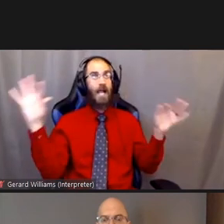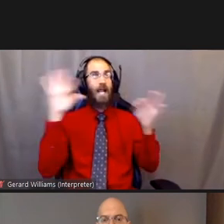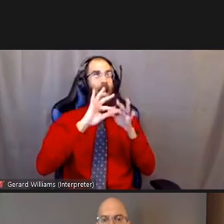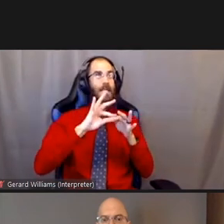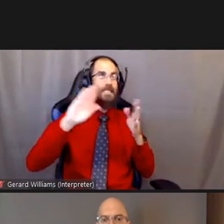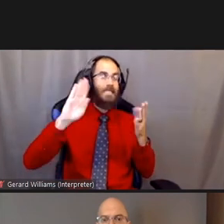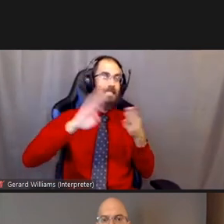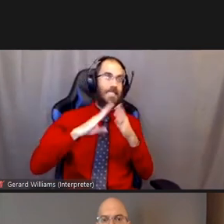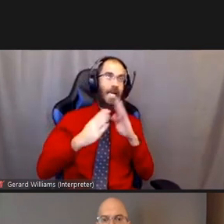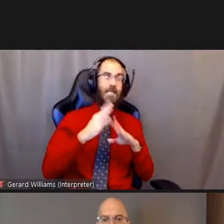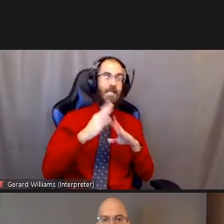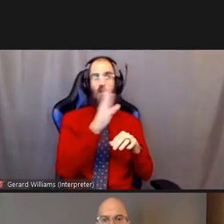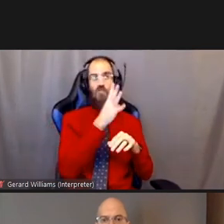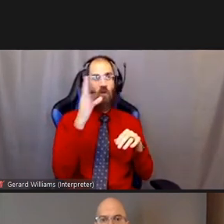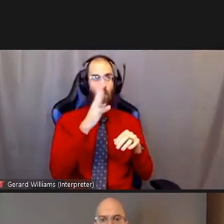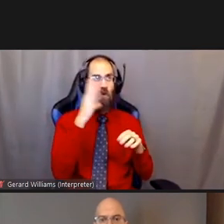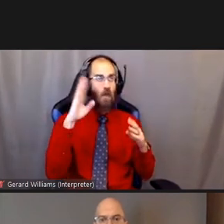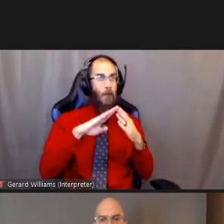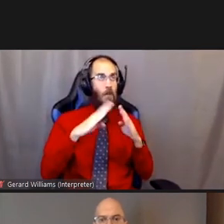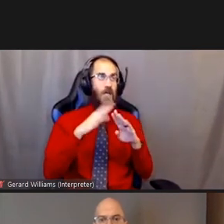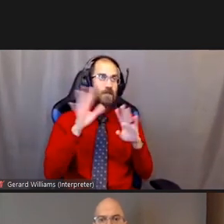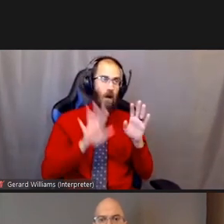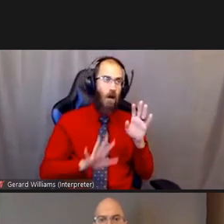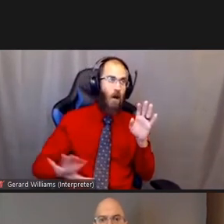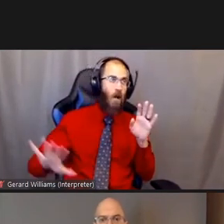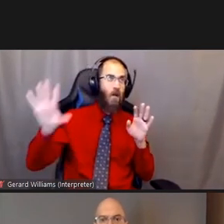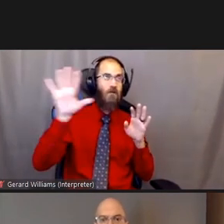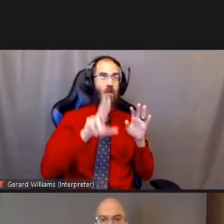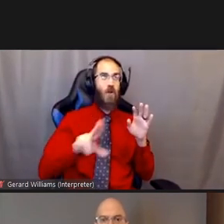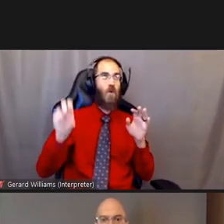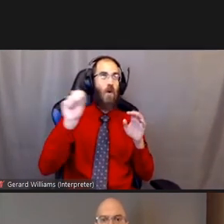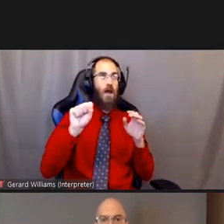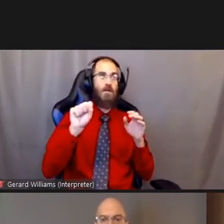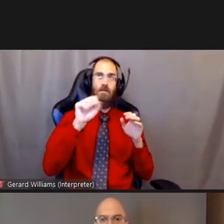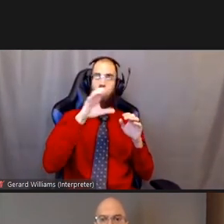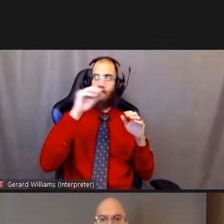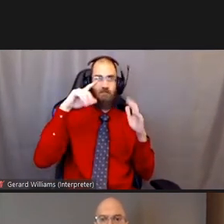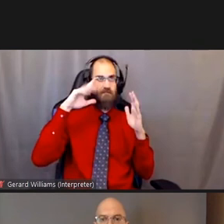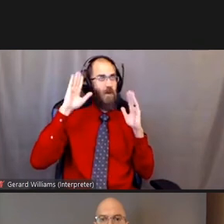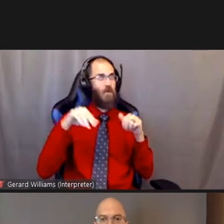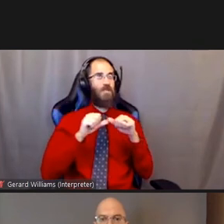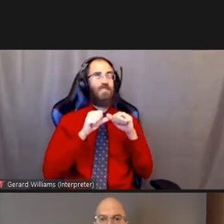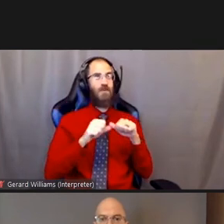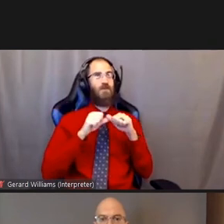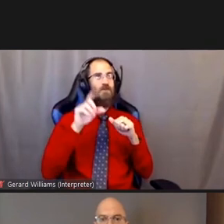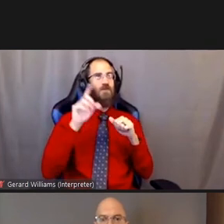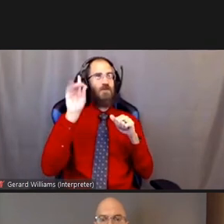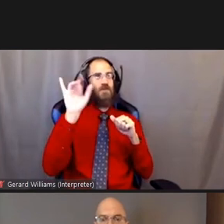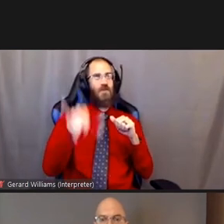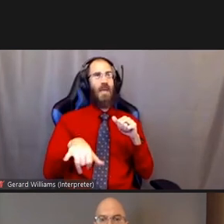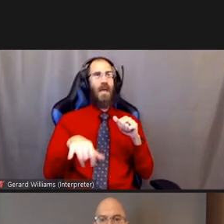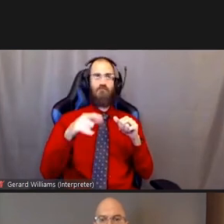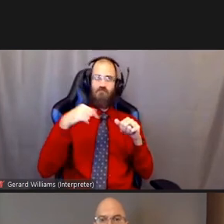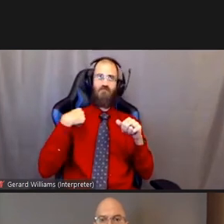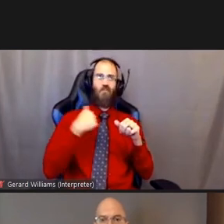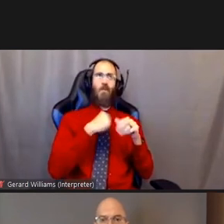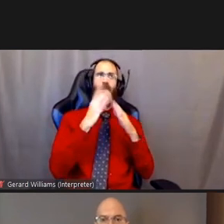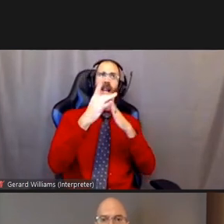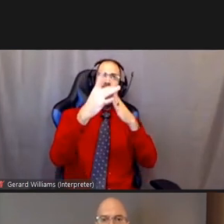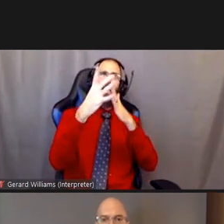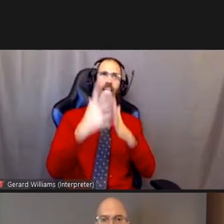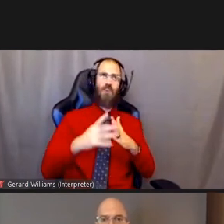rural communities across the country. And we hope to continue the US's leadership in 5G deployment.